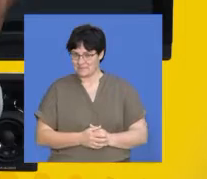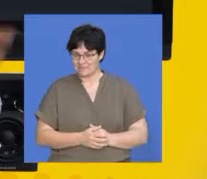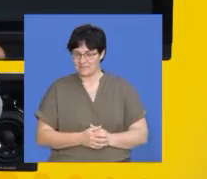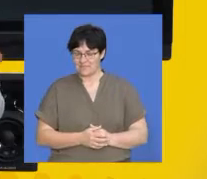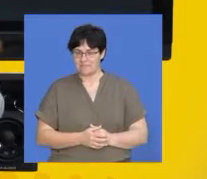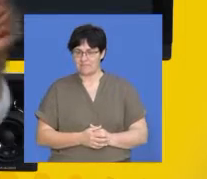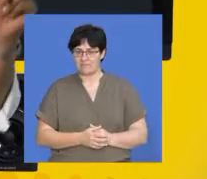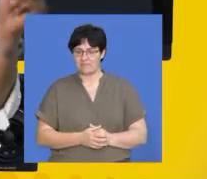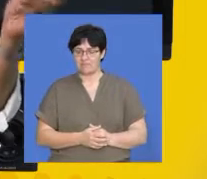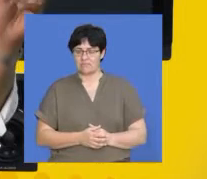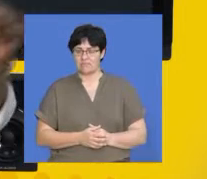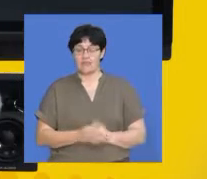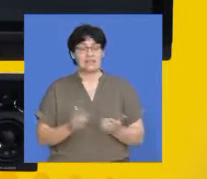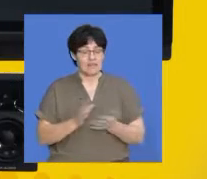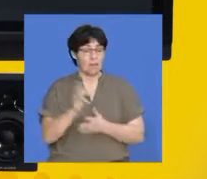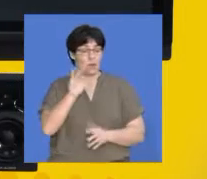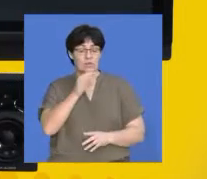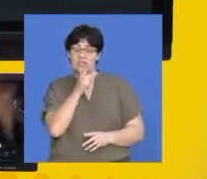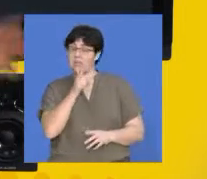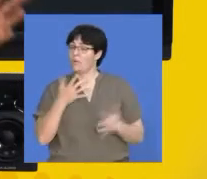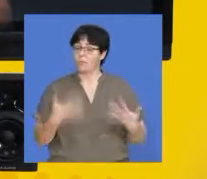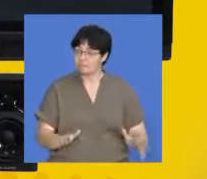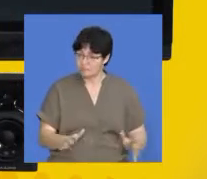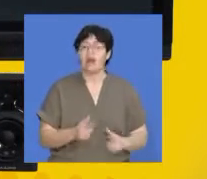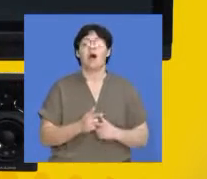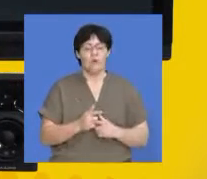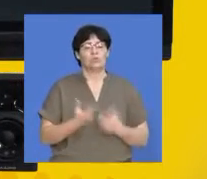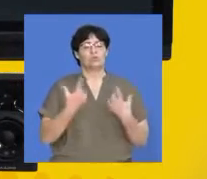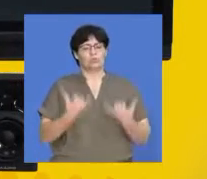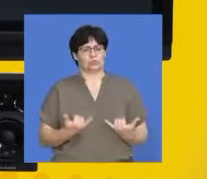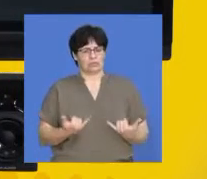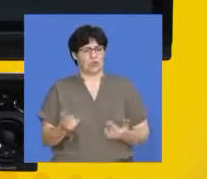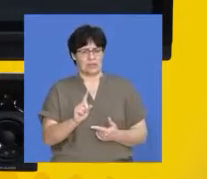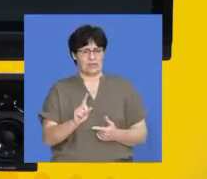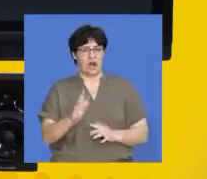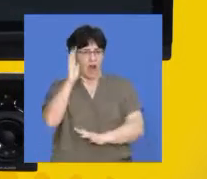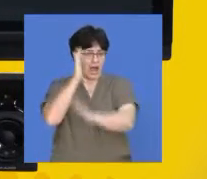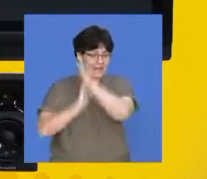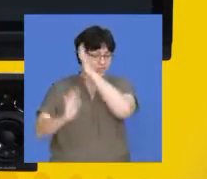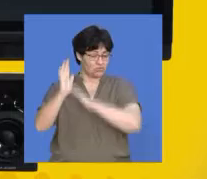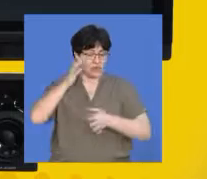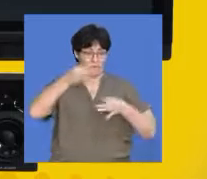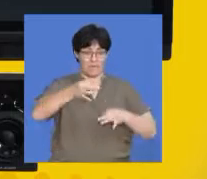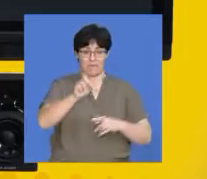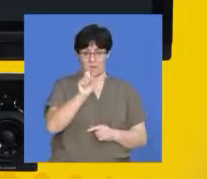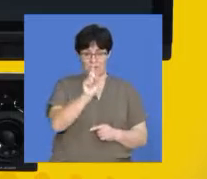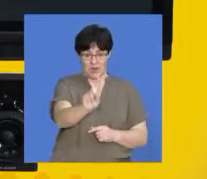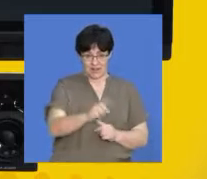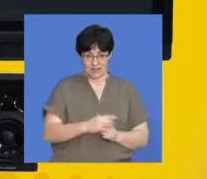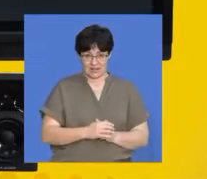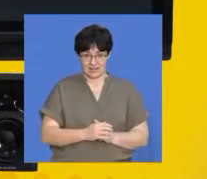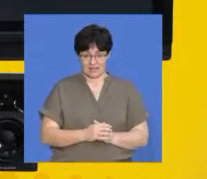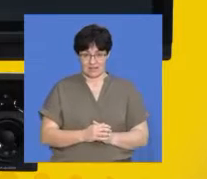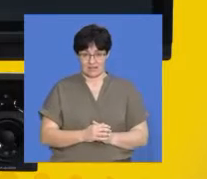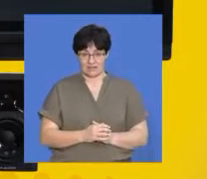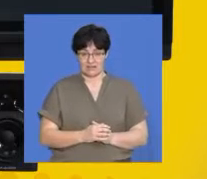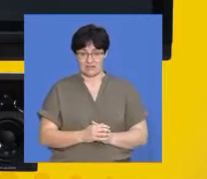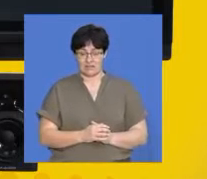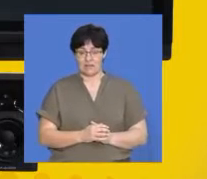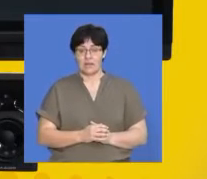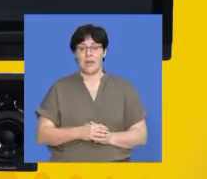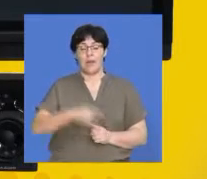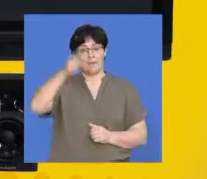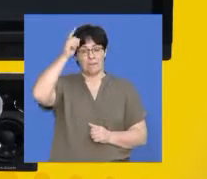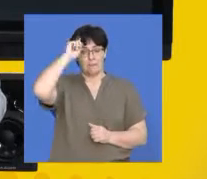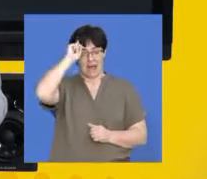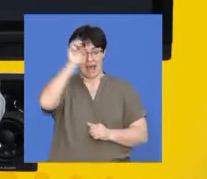to do today, as Luni has already told you, we are focusing on History Paper 1, Black Power Movement.